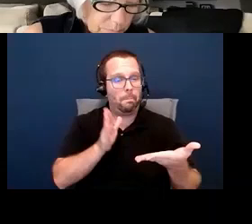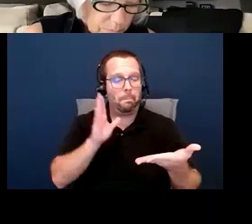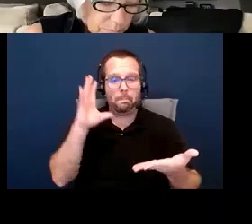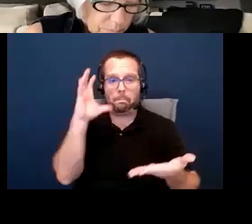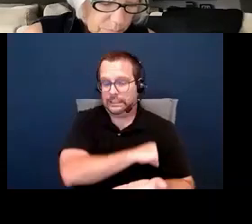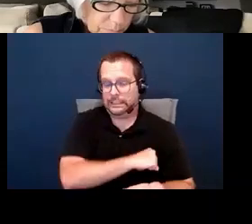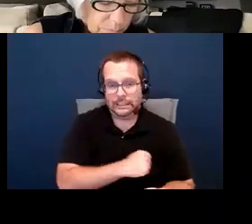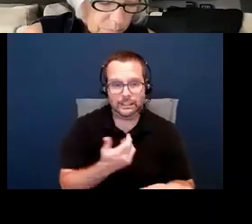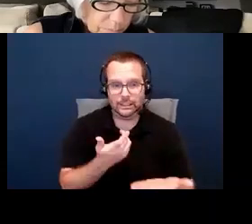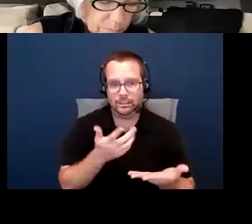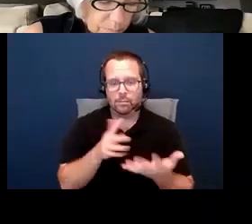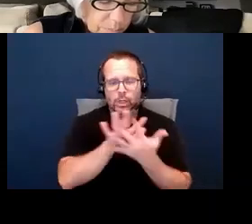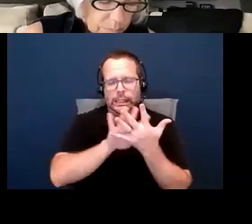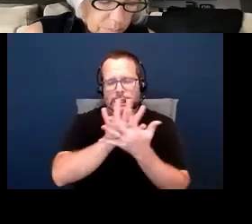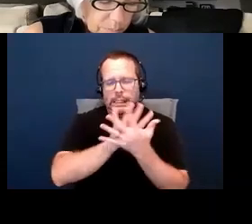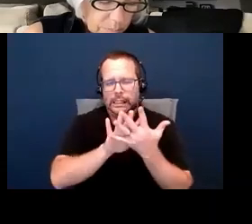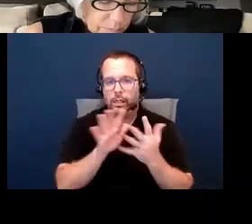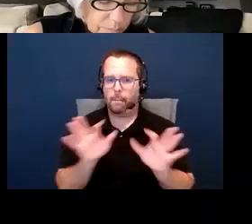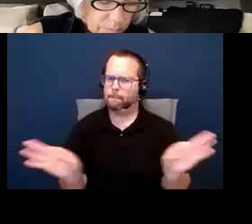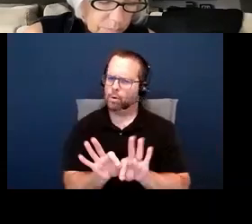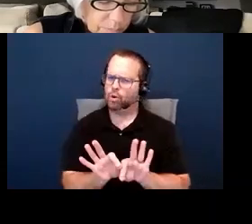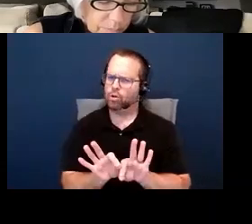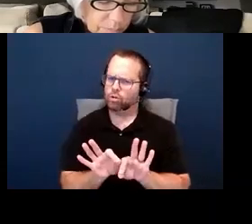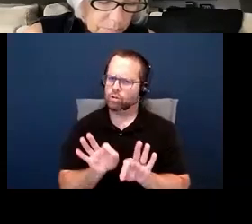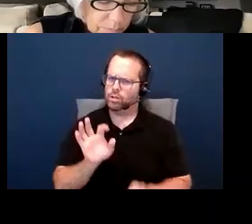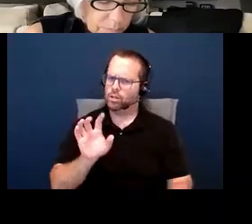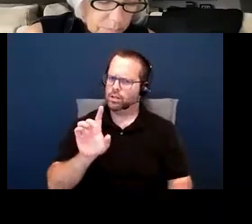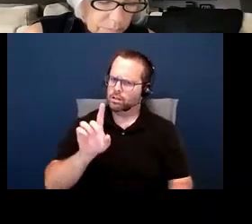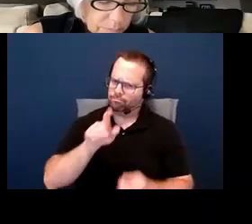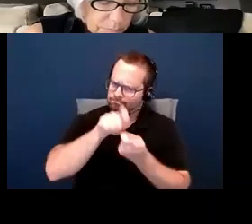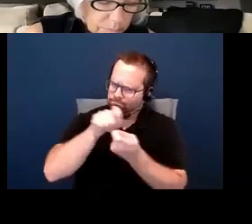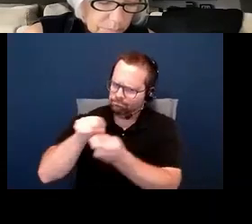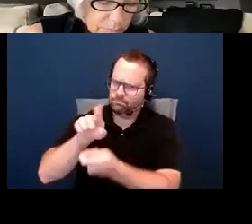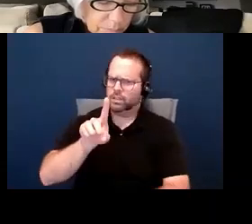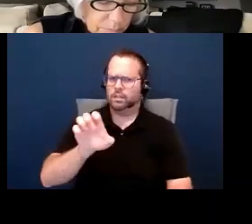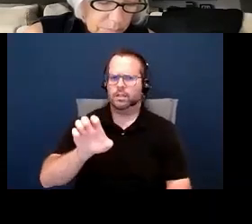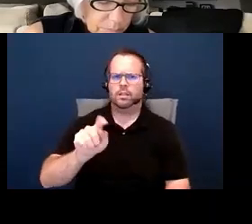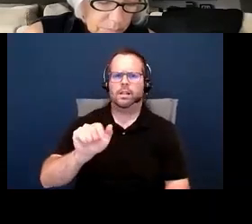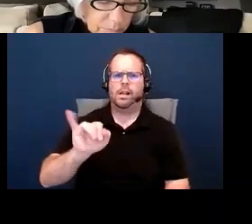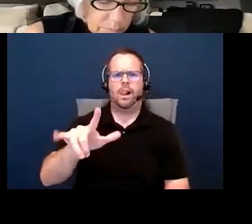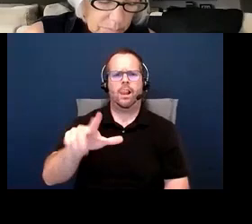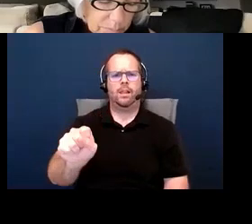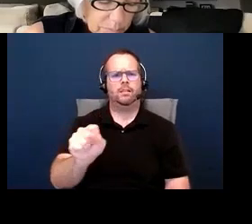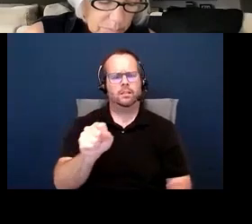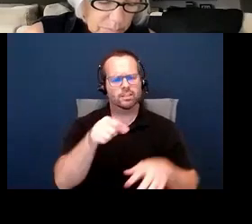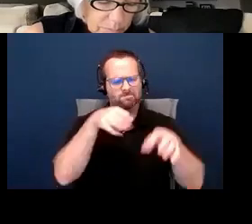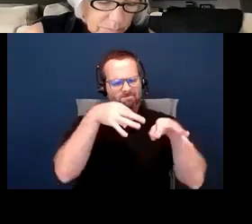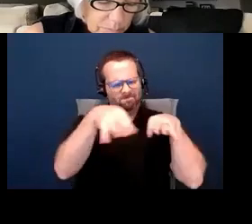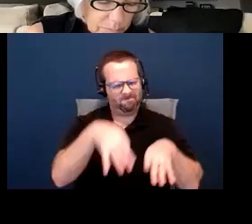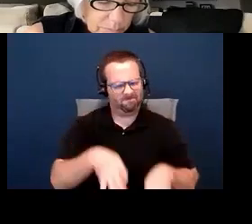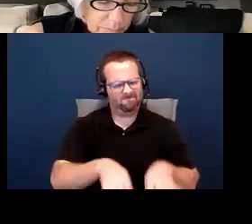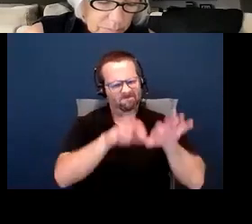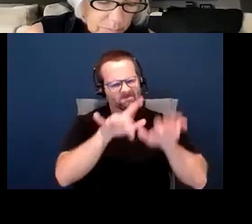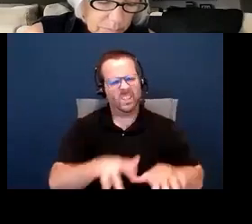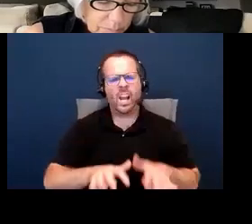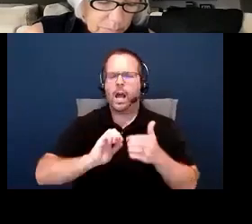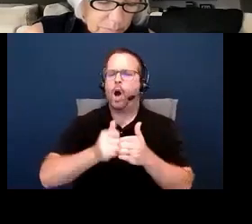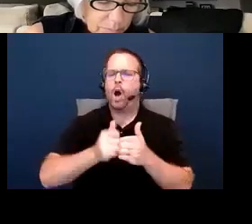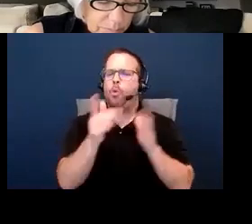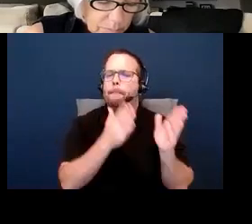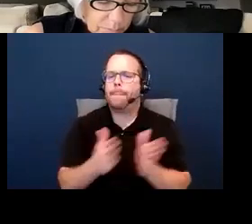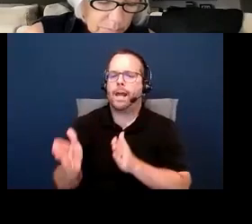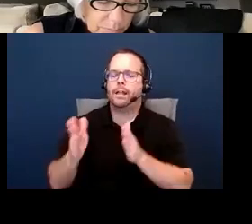very important to give as much detail as possible in the space that you can, how you plan to conduct this study.